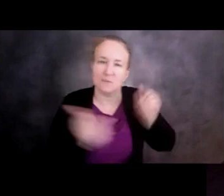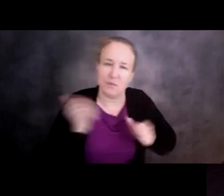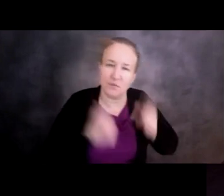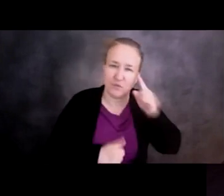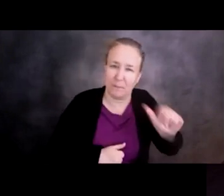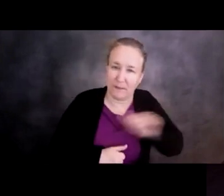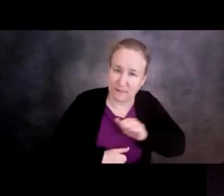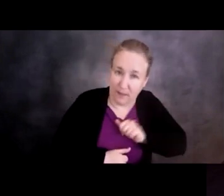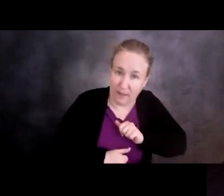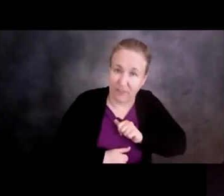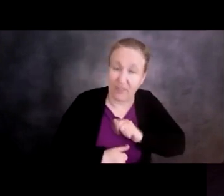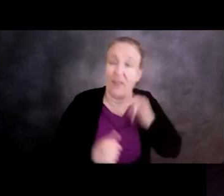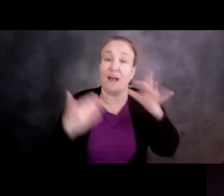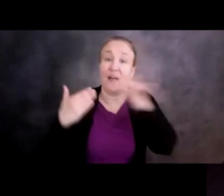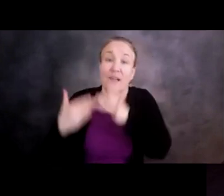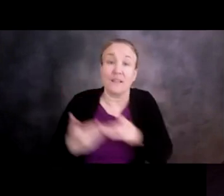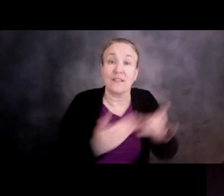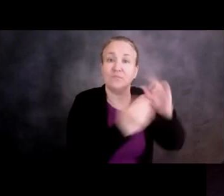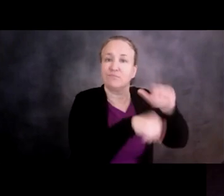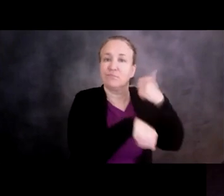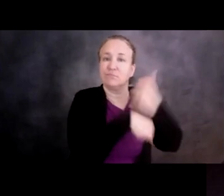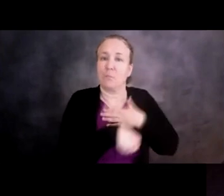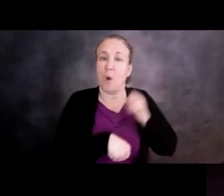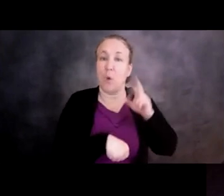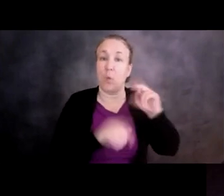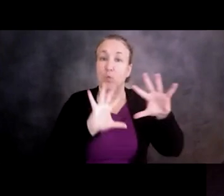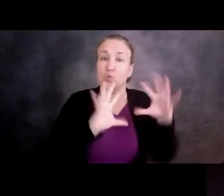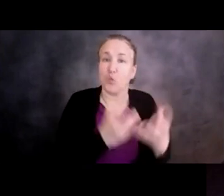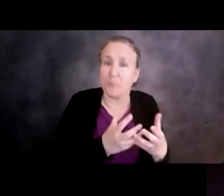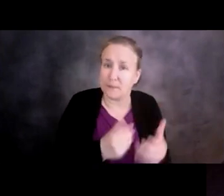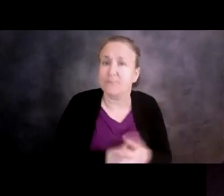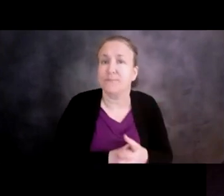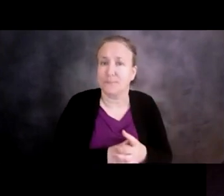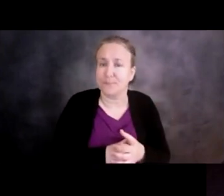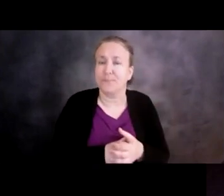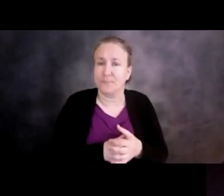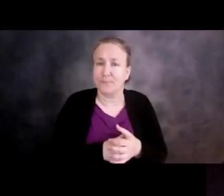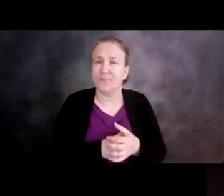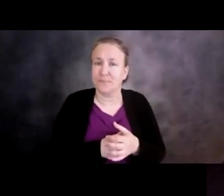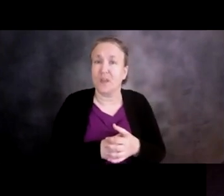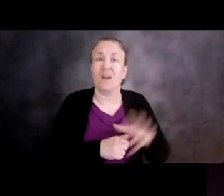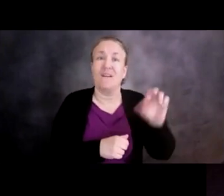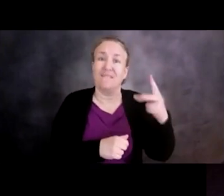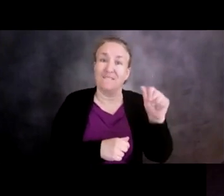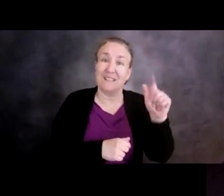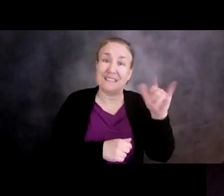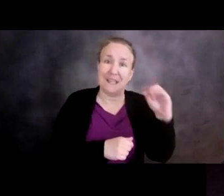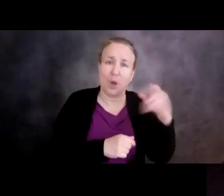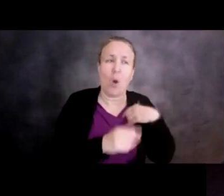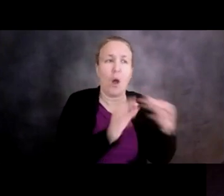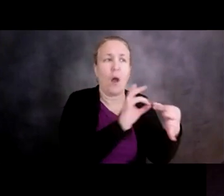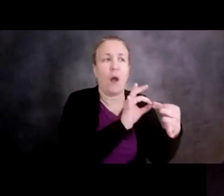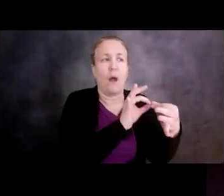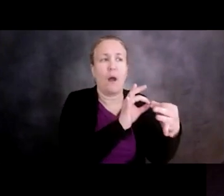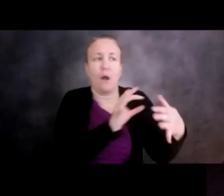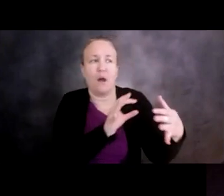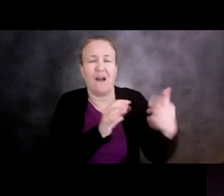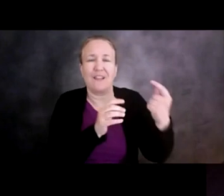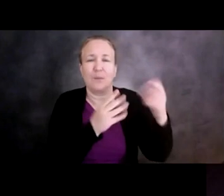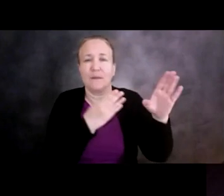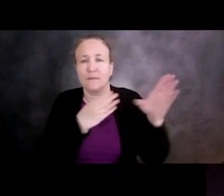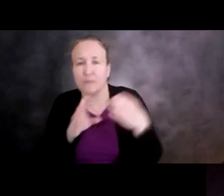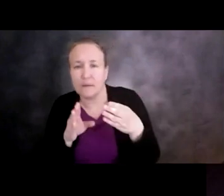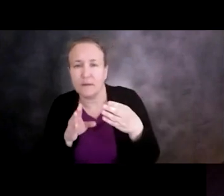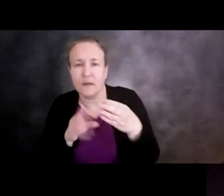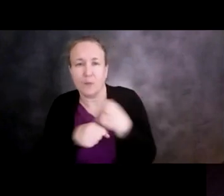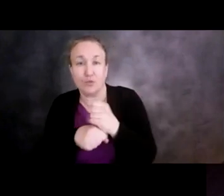led to creating my own group and kind of branching out away from Philadanco a little bit and seeing how I could do that and self-produce my